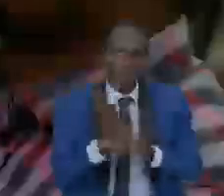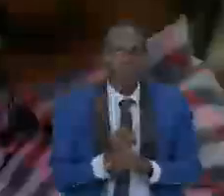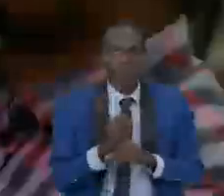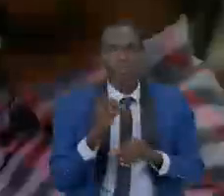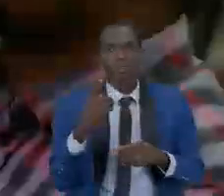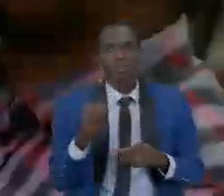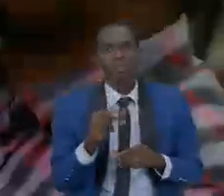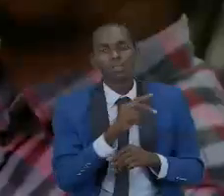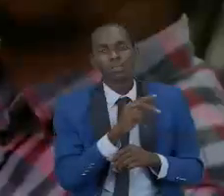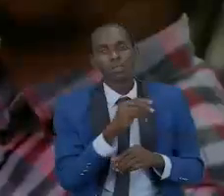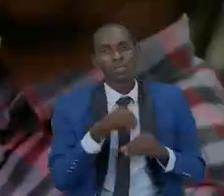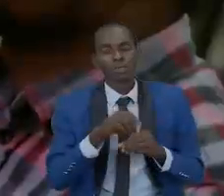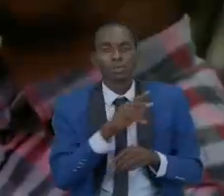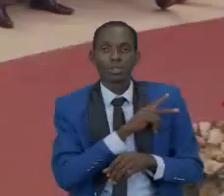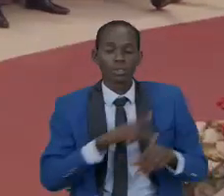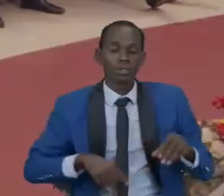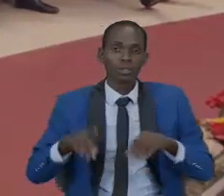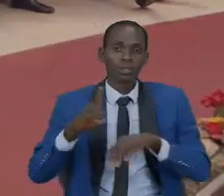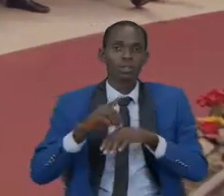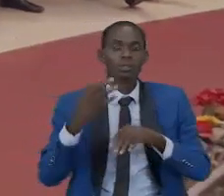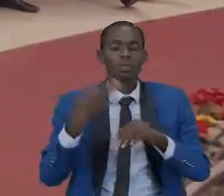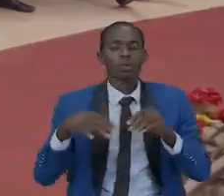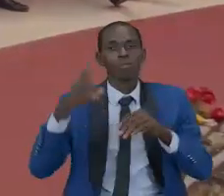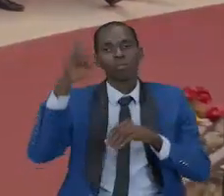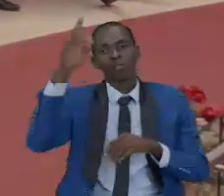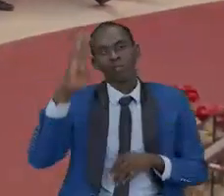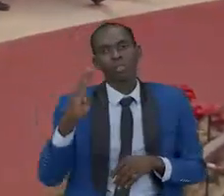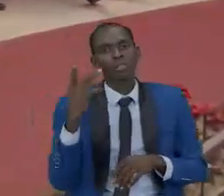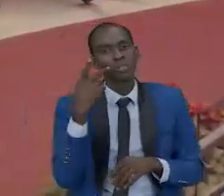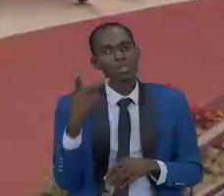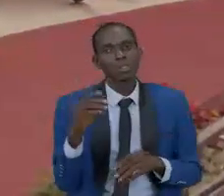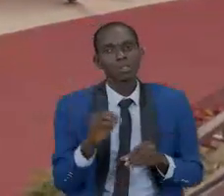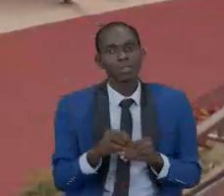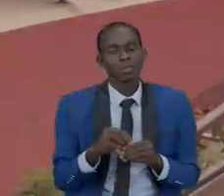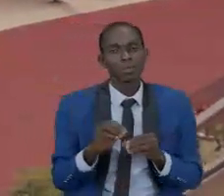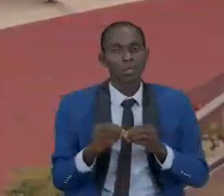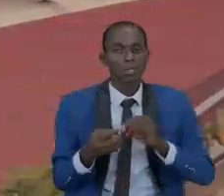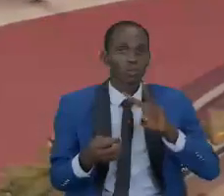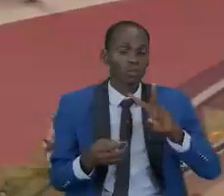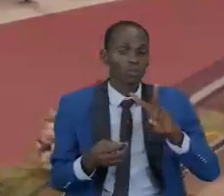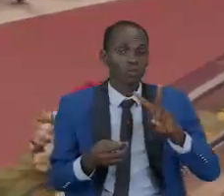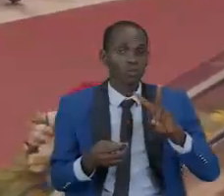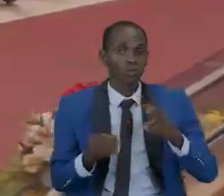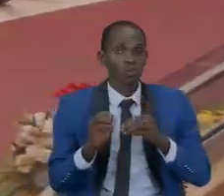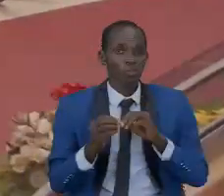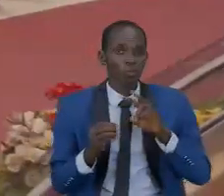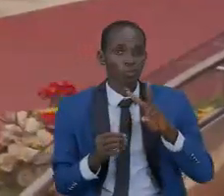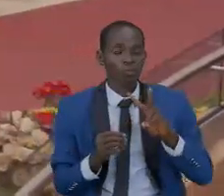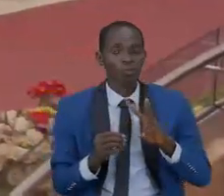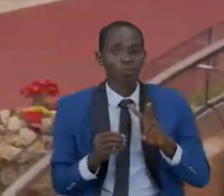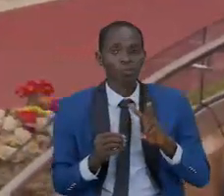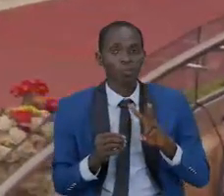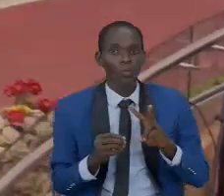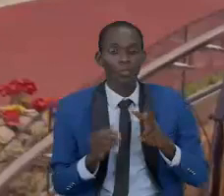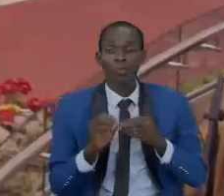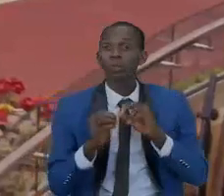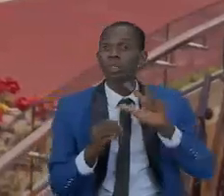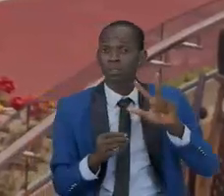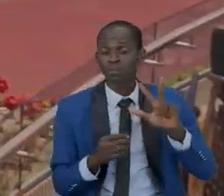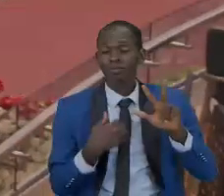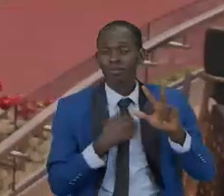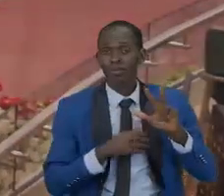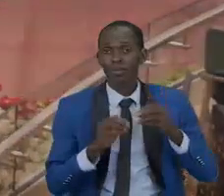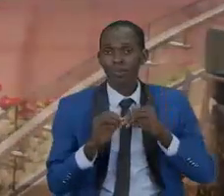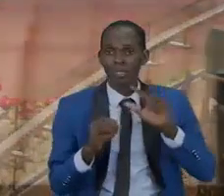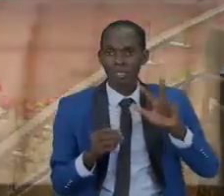the Lord confirmed it in Jesus name let's look at number two here number two number number three or